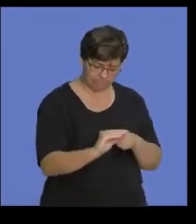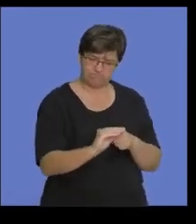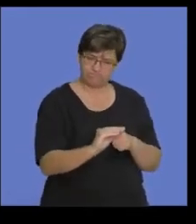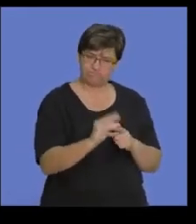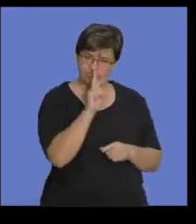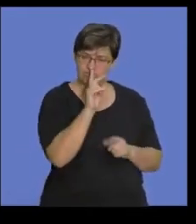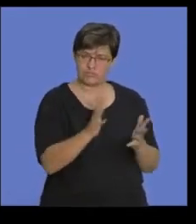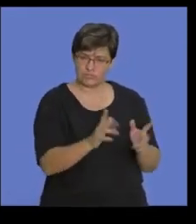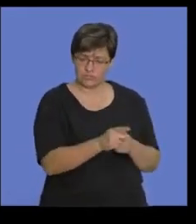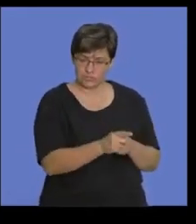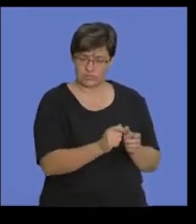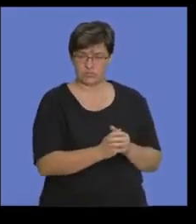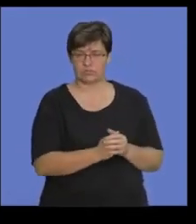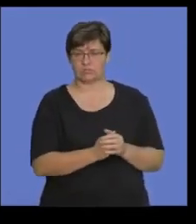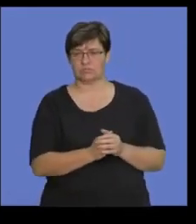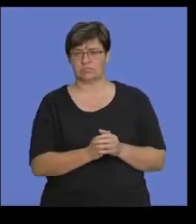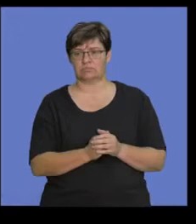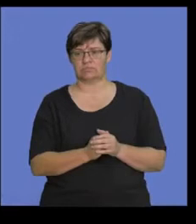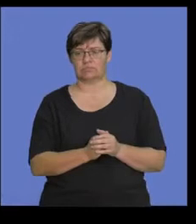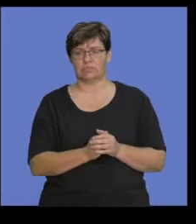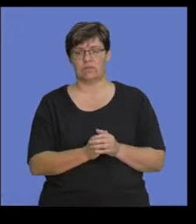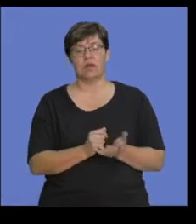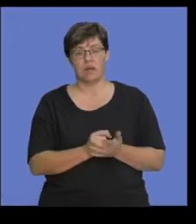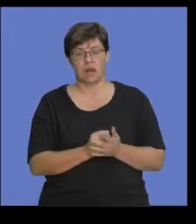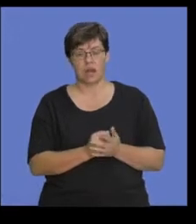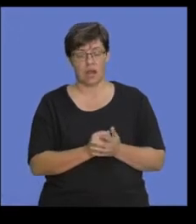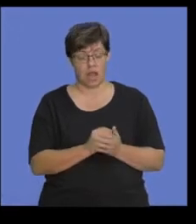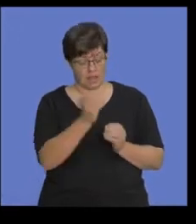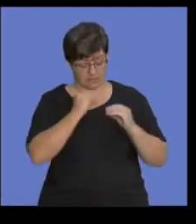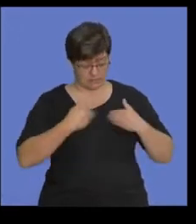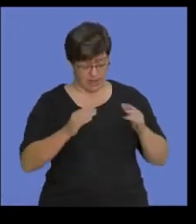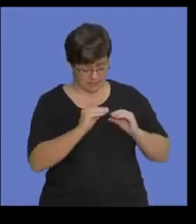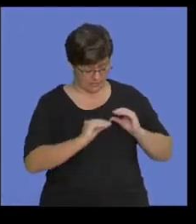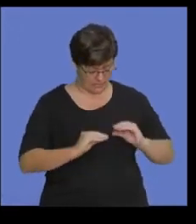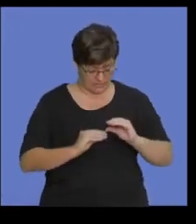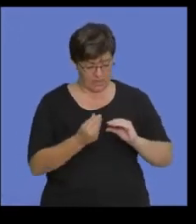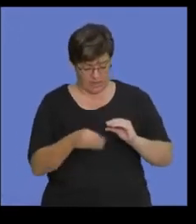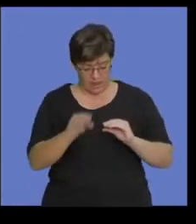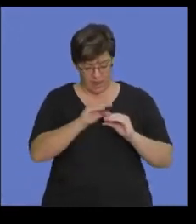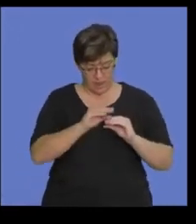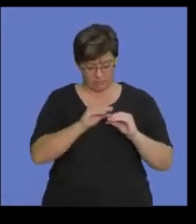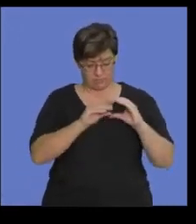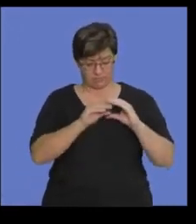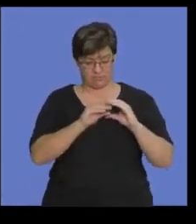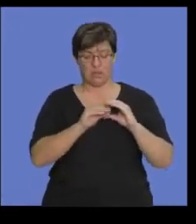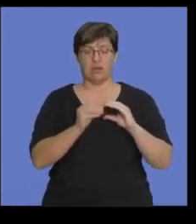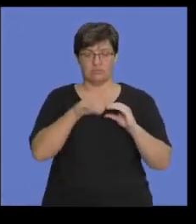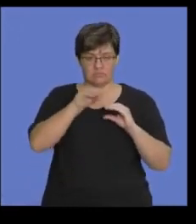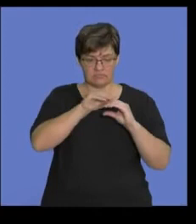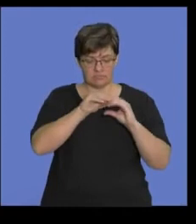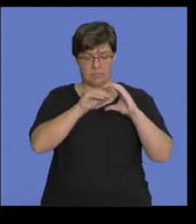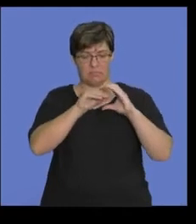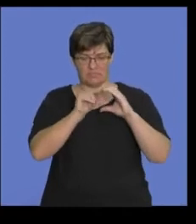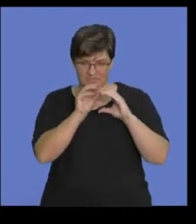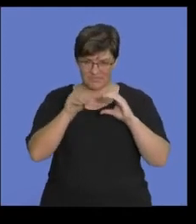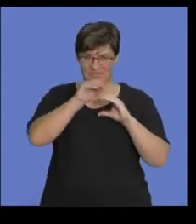amount that you start with. We also looked at the accumulated amount, which is actually the amount that you get after a